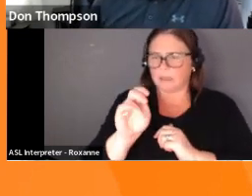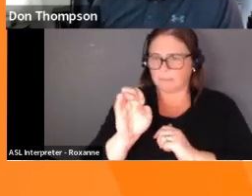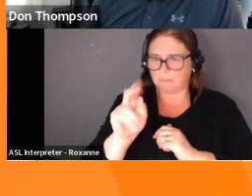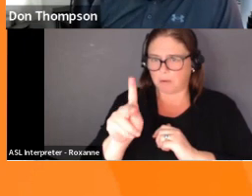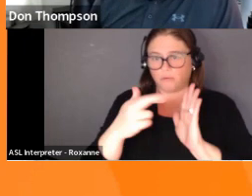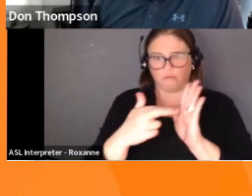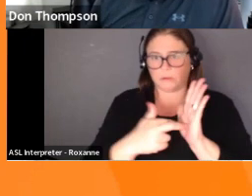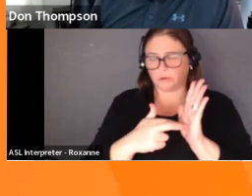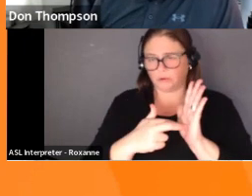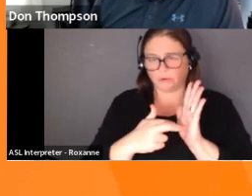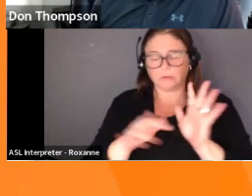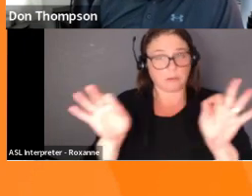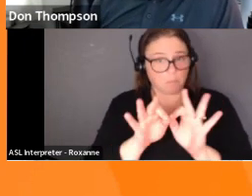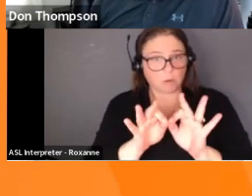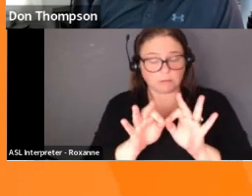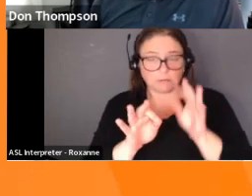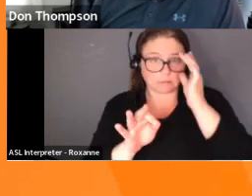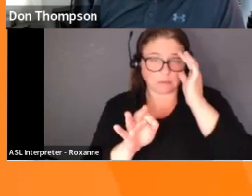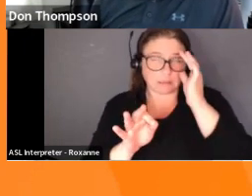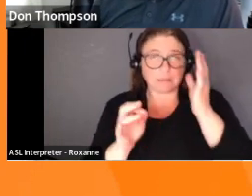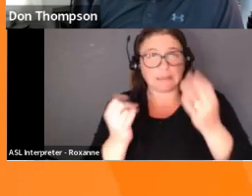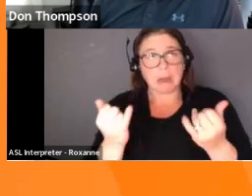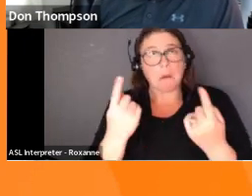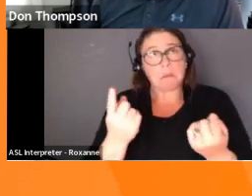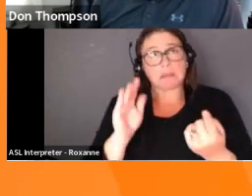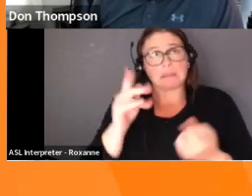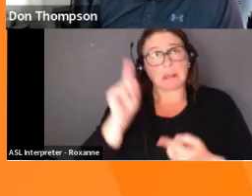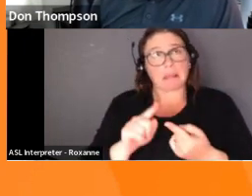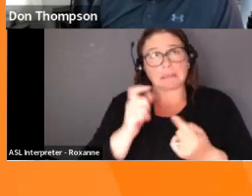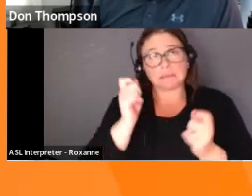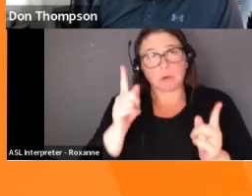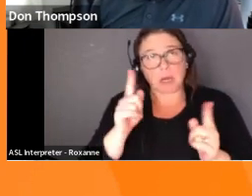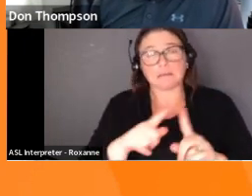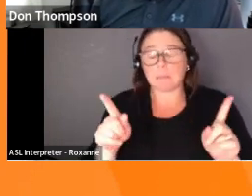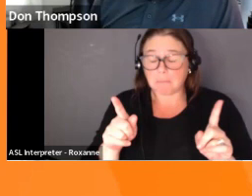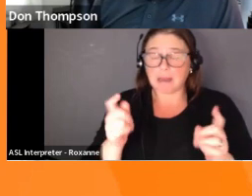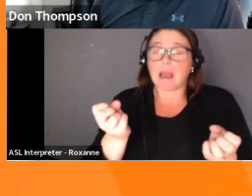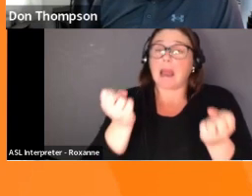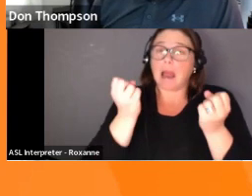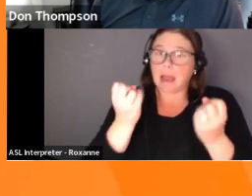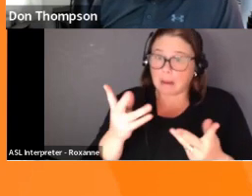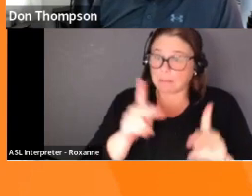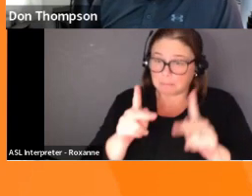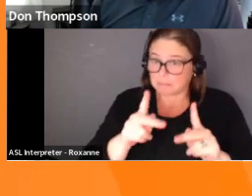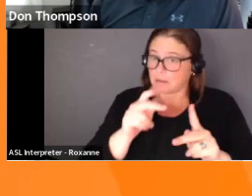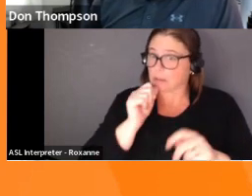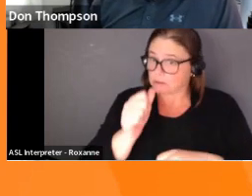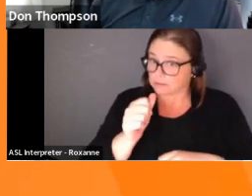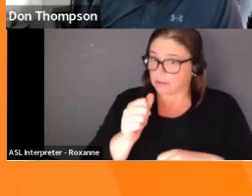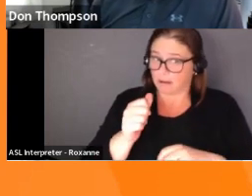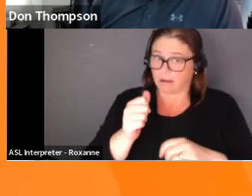I'm maybe not shocked anymore, but the number of people who don't have a registered trademark for